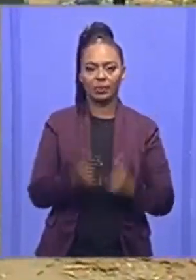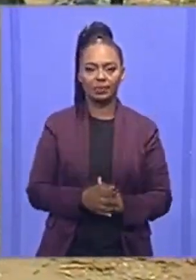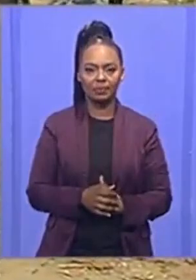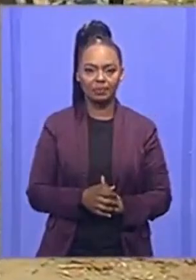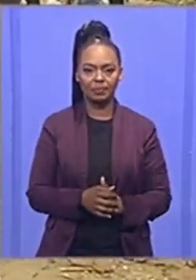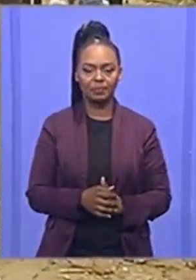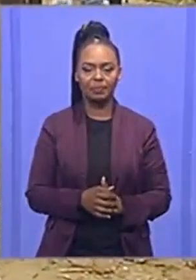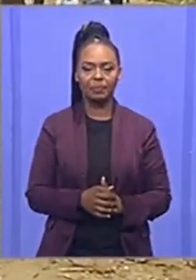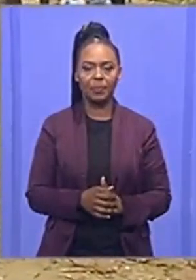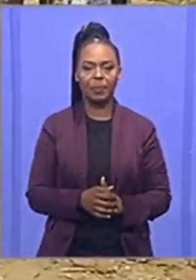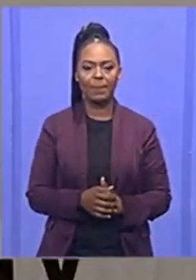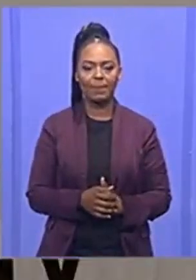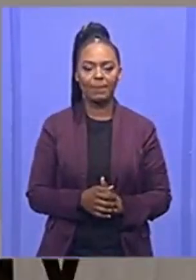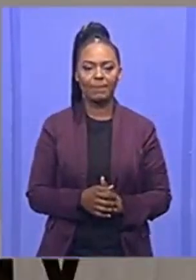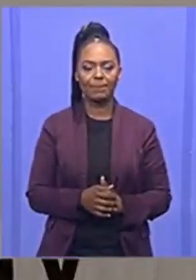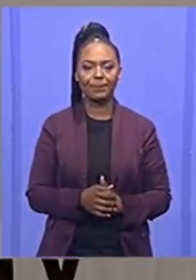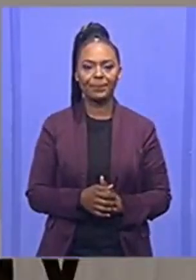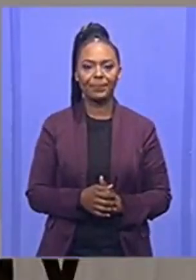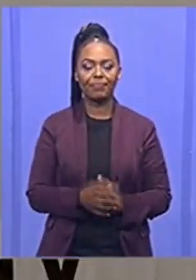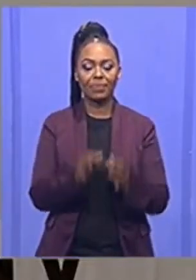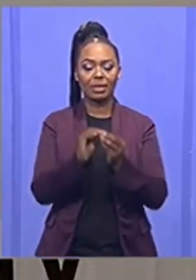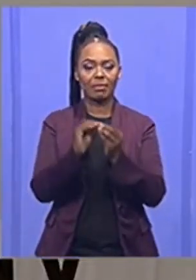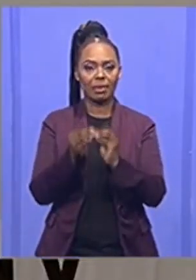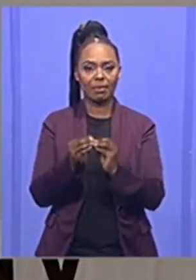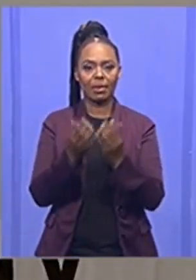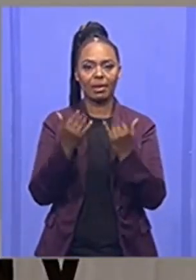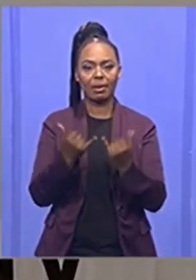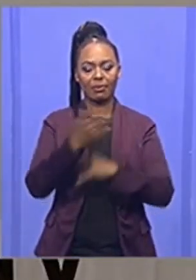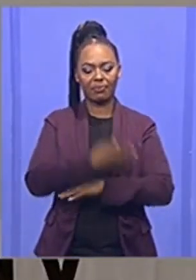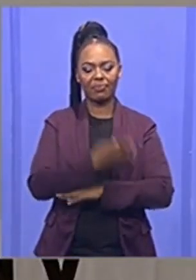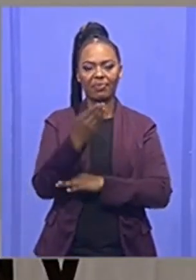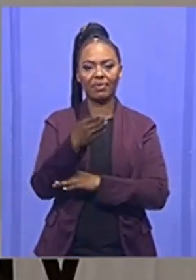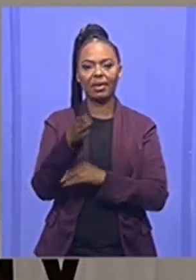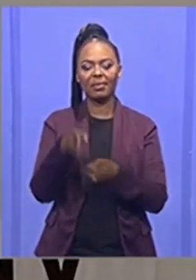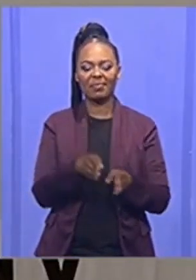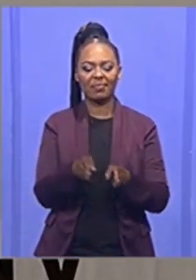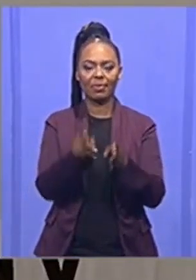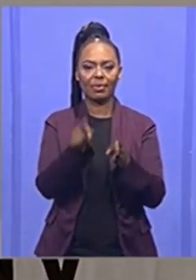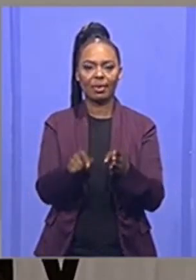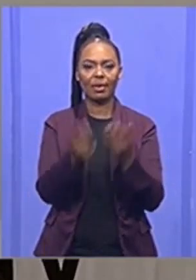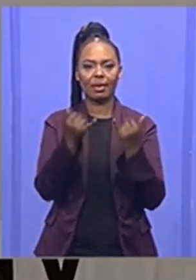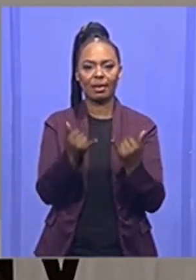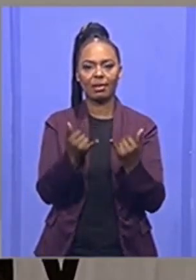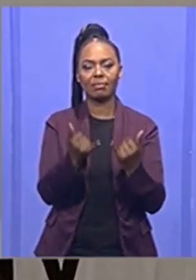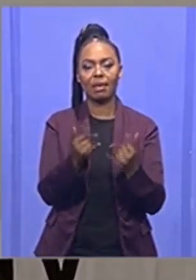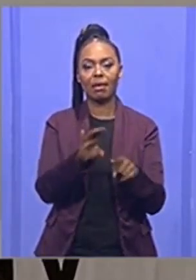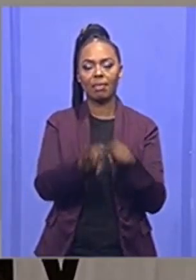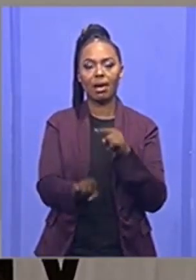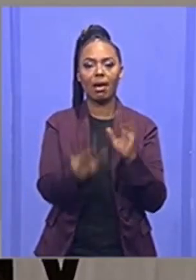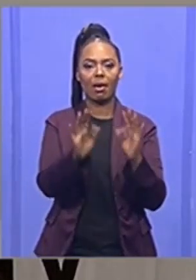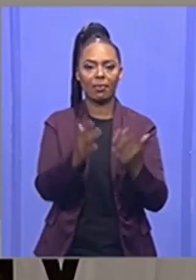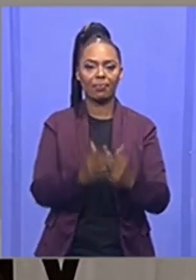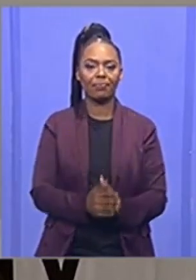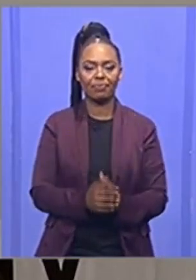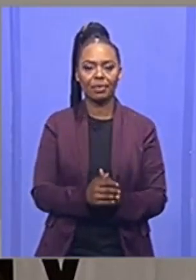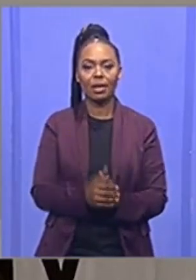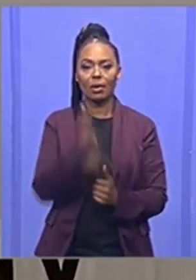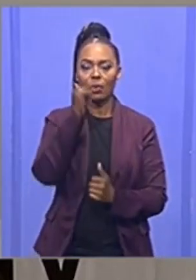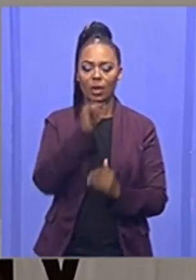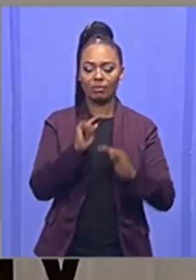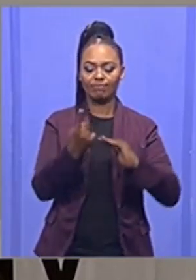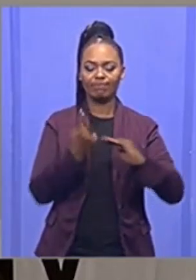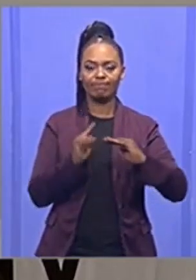The redevelopment of the ports will result in 1. The efficient cross-border management of